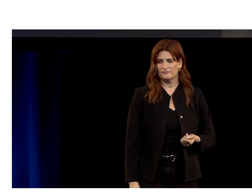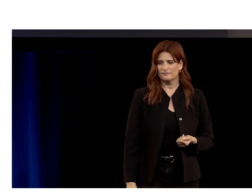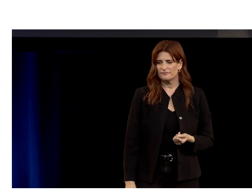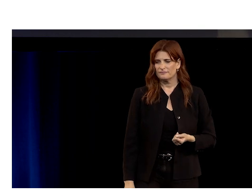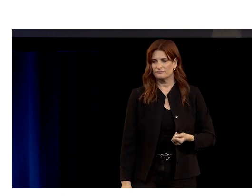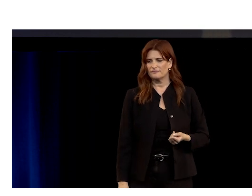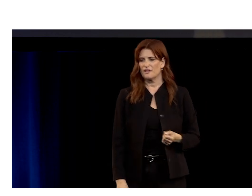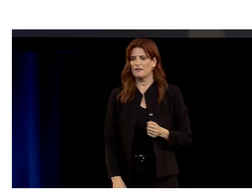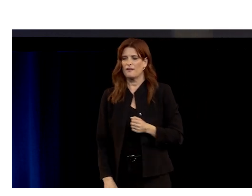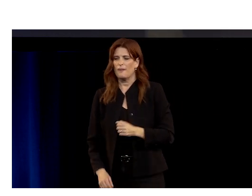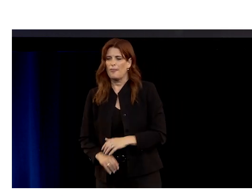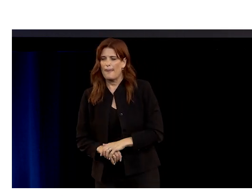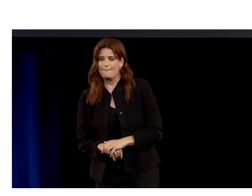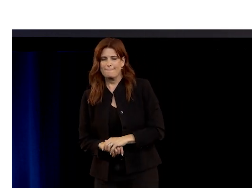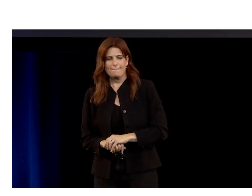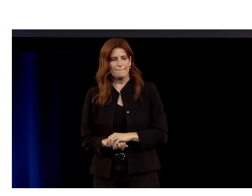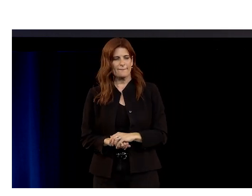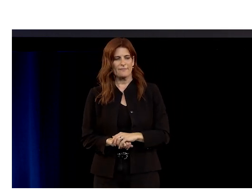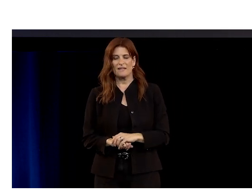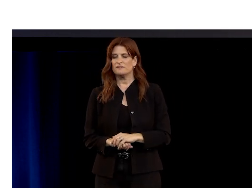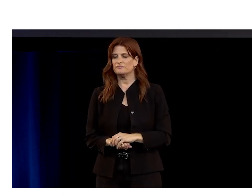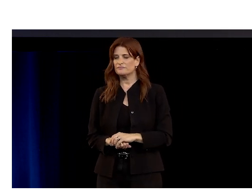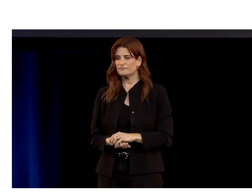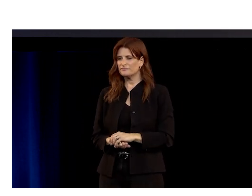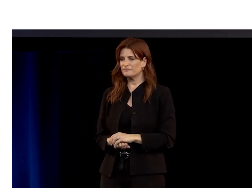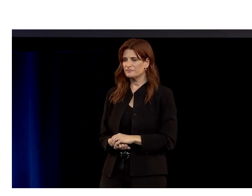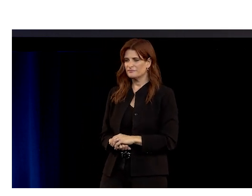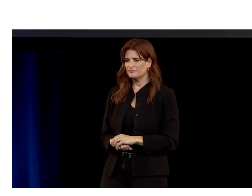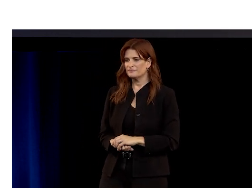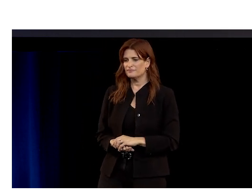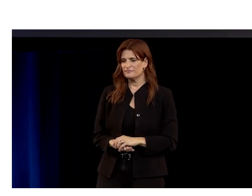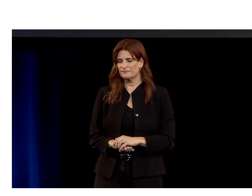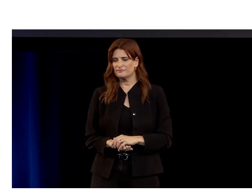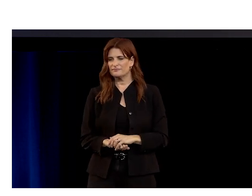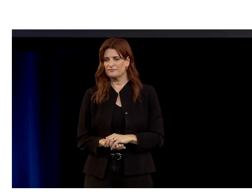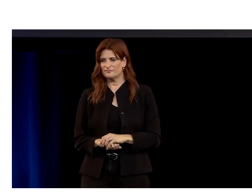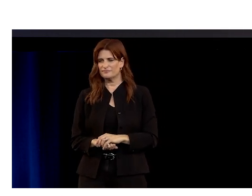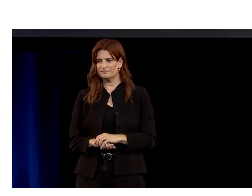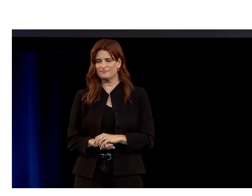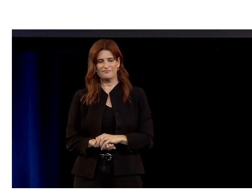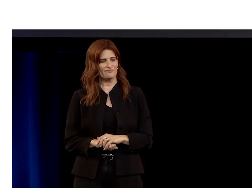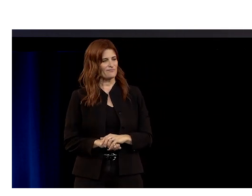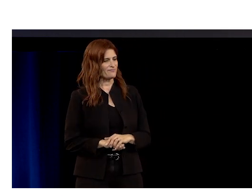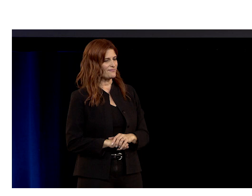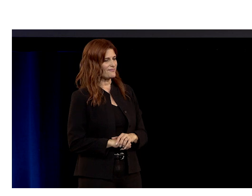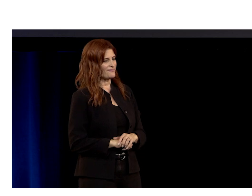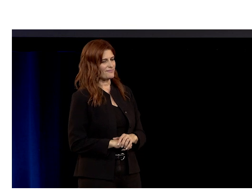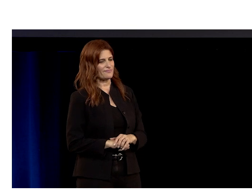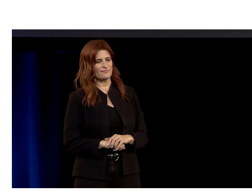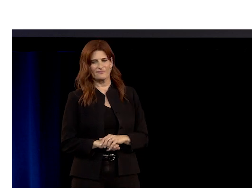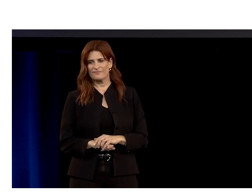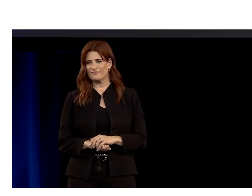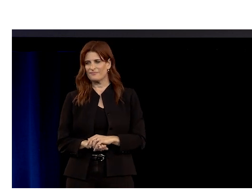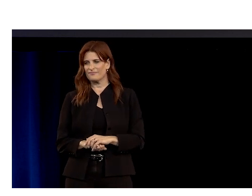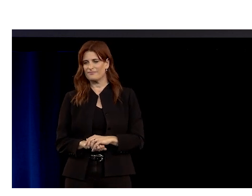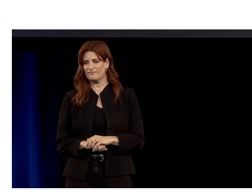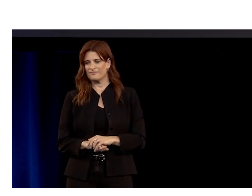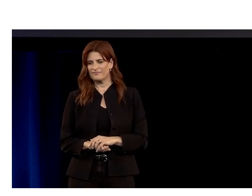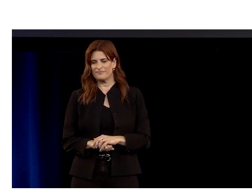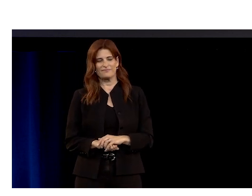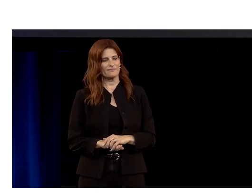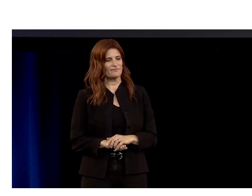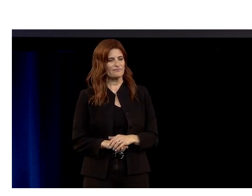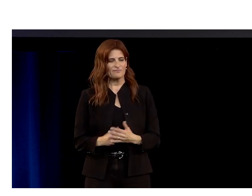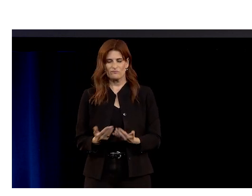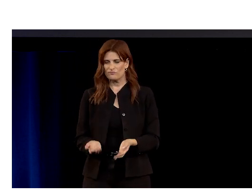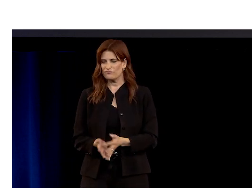deaf individuals into conformity, further framing deafness as a problem to be fixed? Will the decline of signed languages